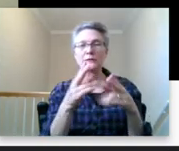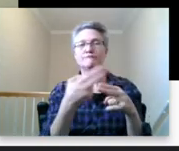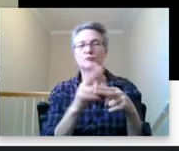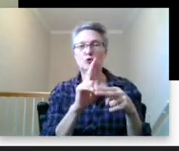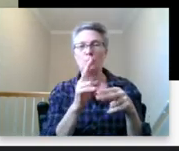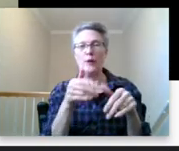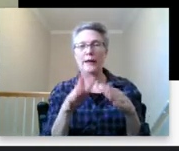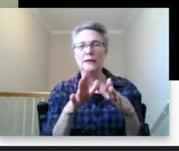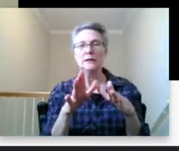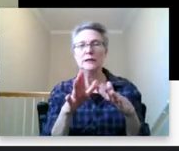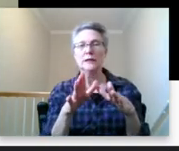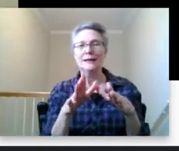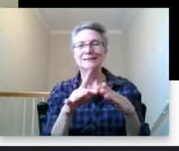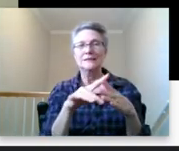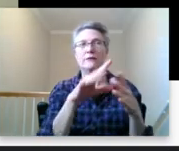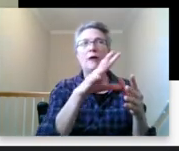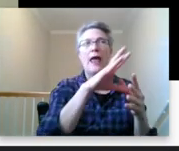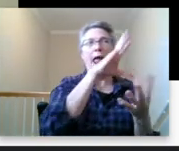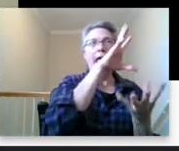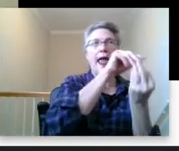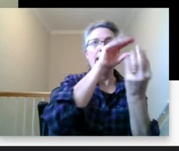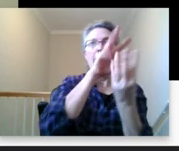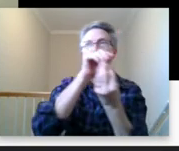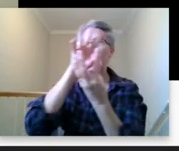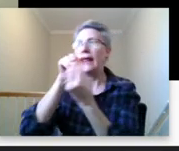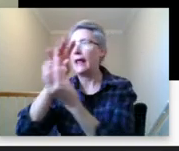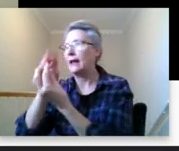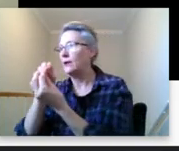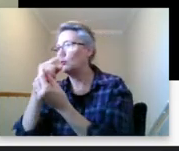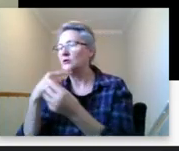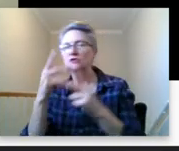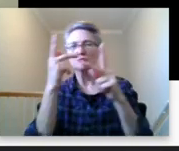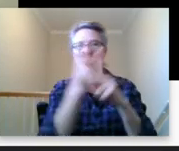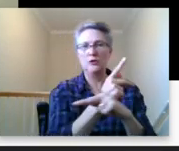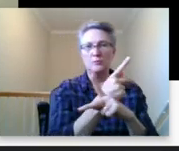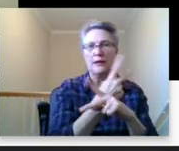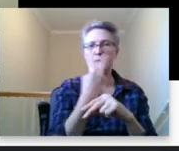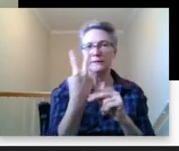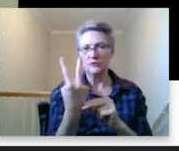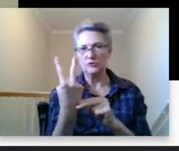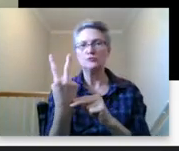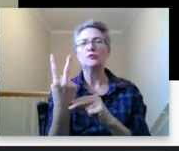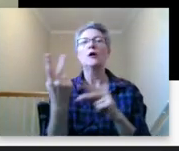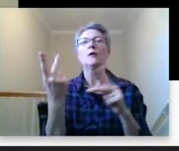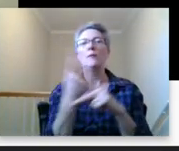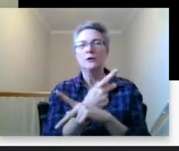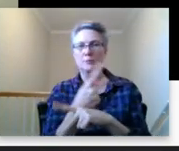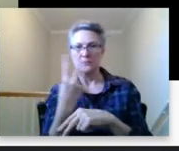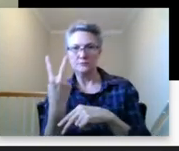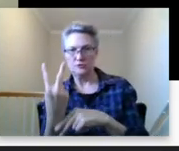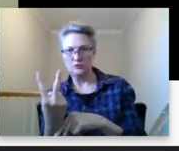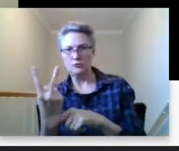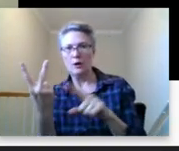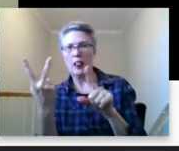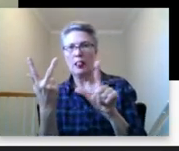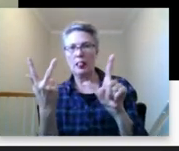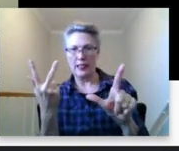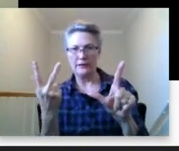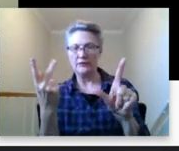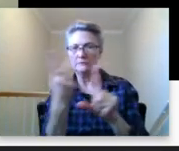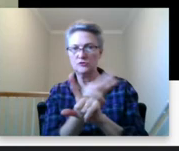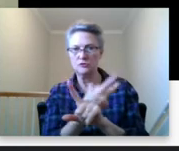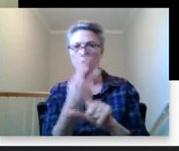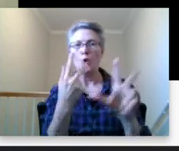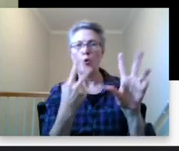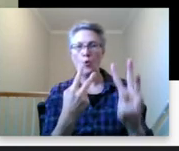shortcut. Instead of adding all of our sides up, we can just multiply our length by 2 and our width by 2 and add those together.